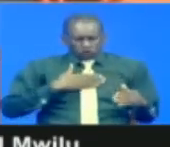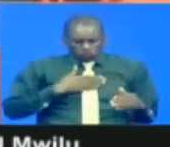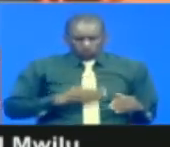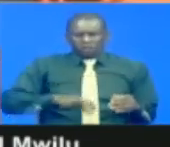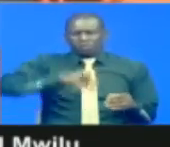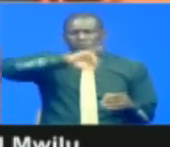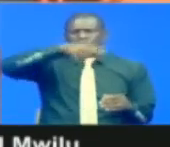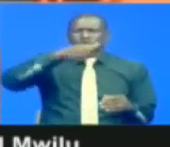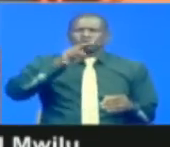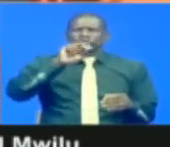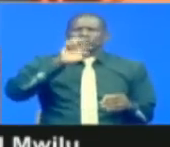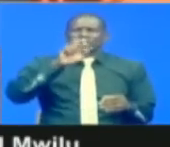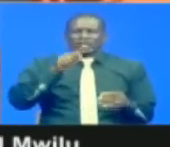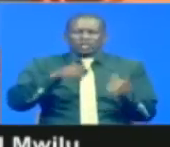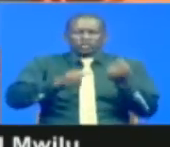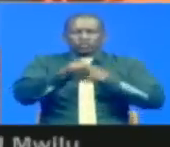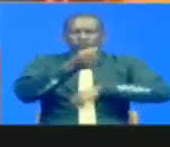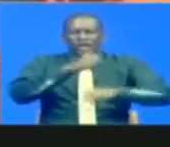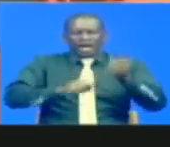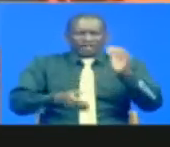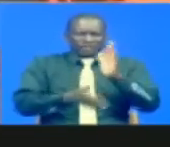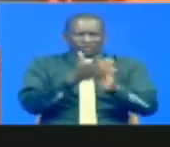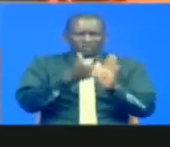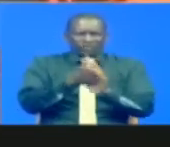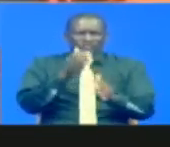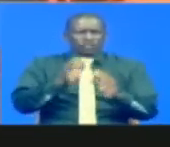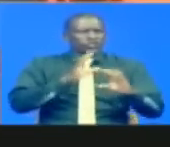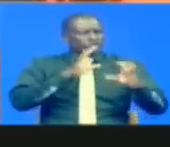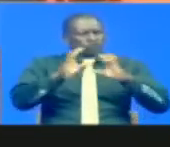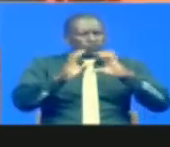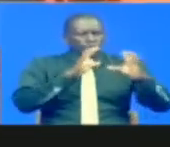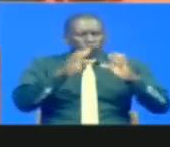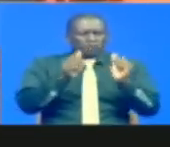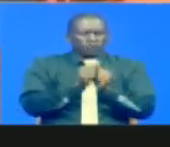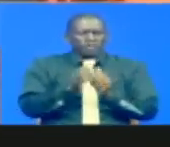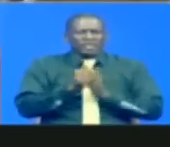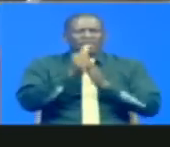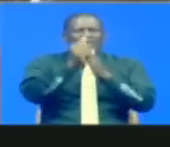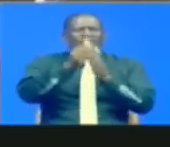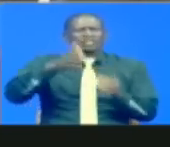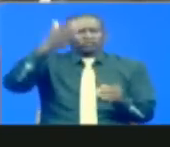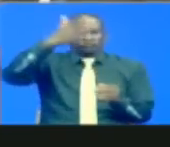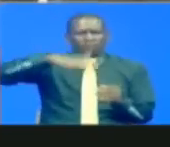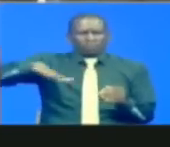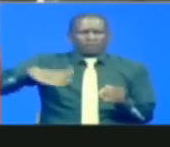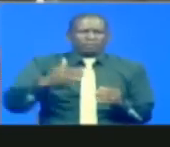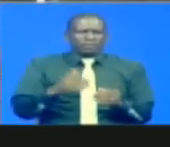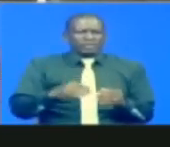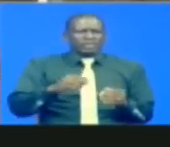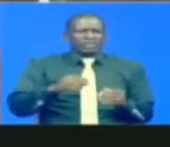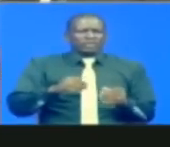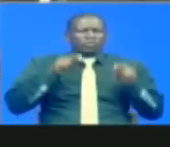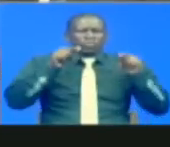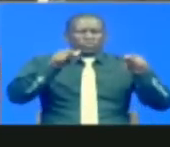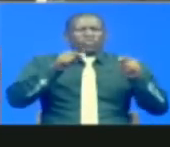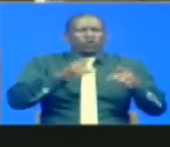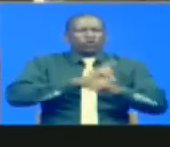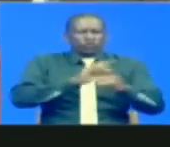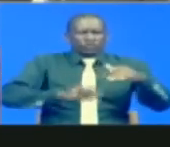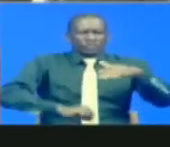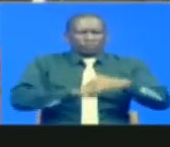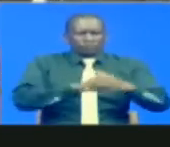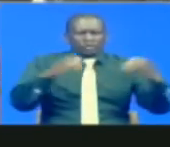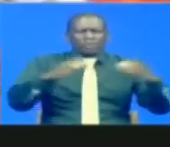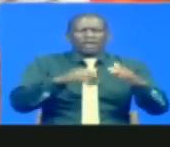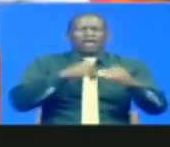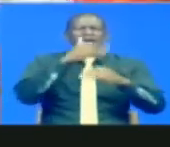Mohammed, should move with speed to make the communication to the leadership of the House. Accused of party disloyalty after they declared their